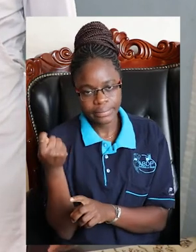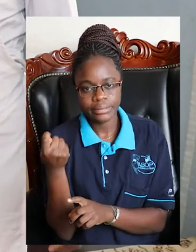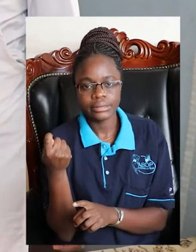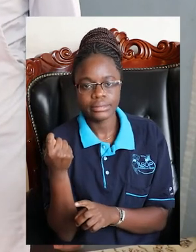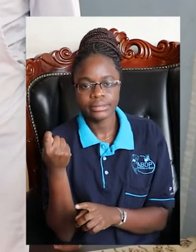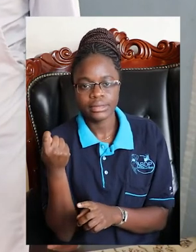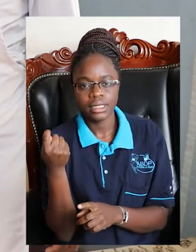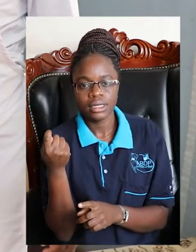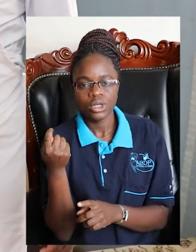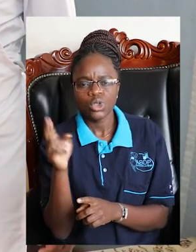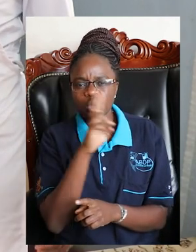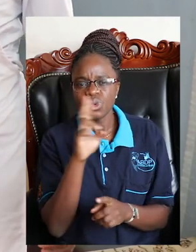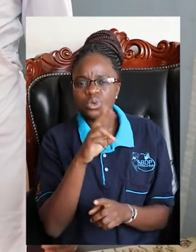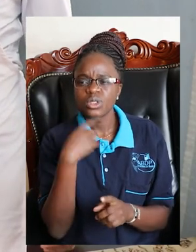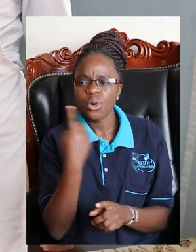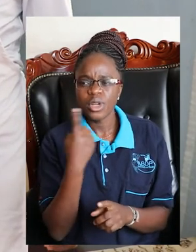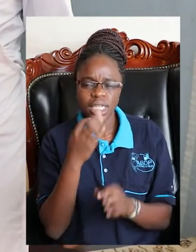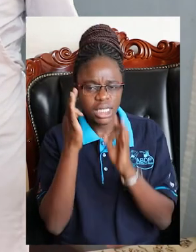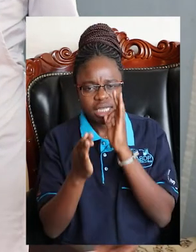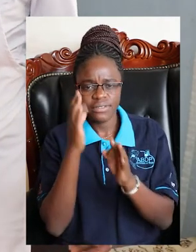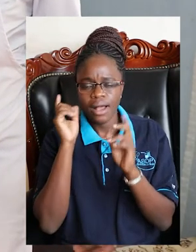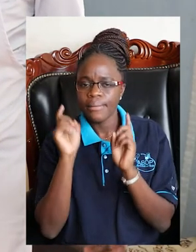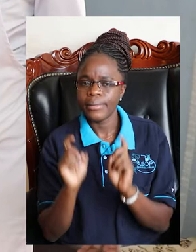in most cases, you use it when